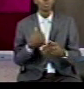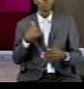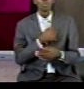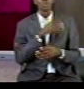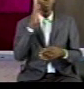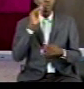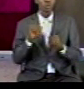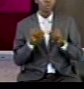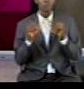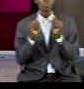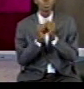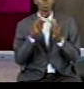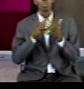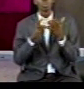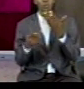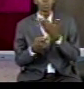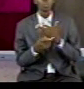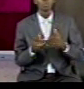program.